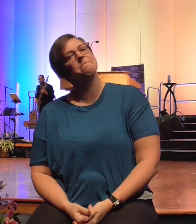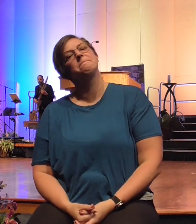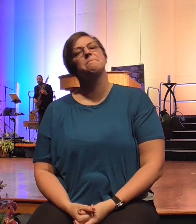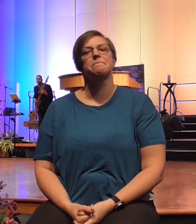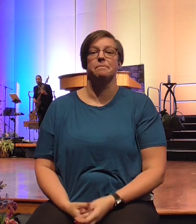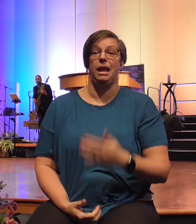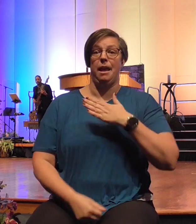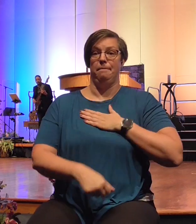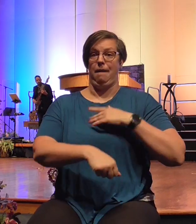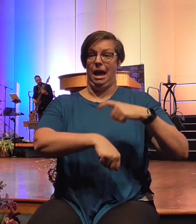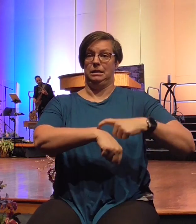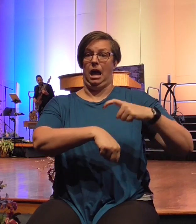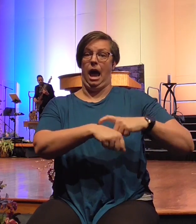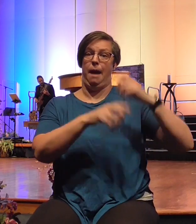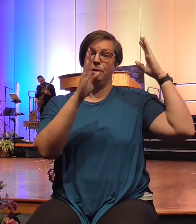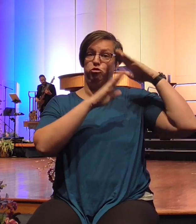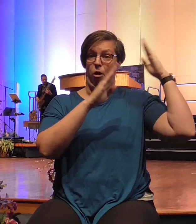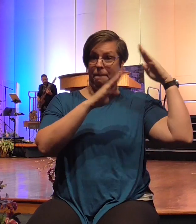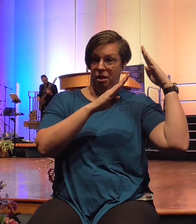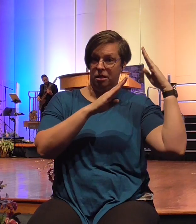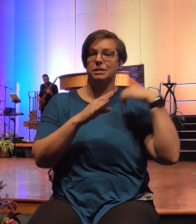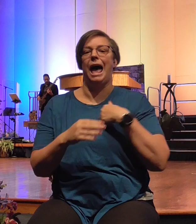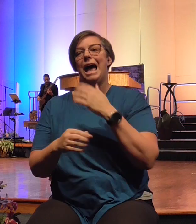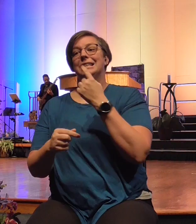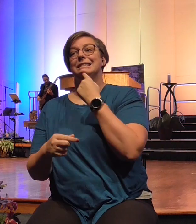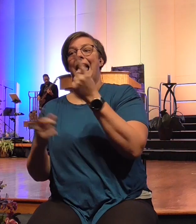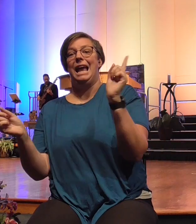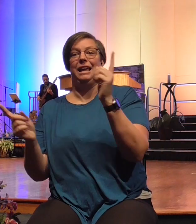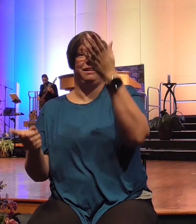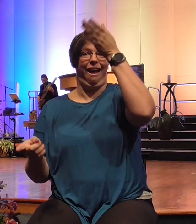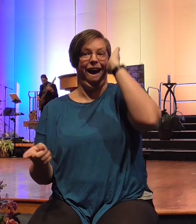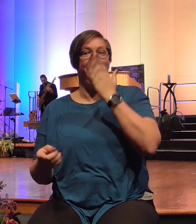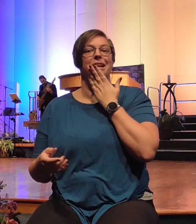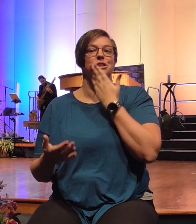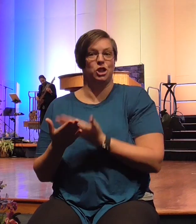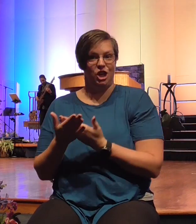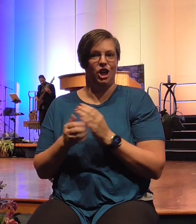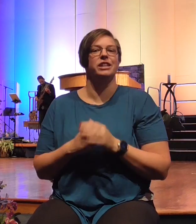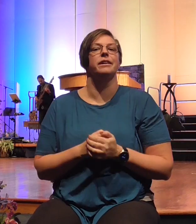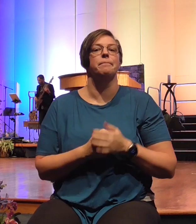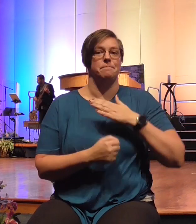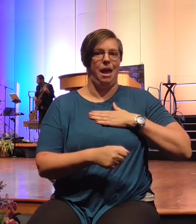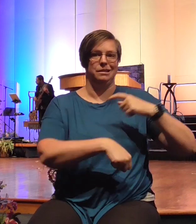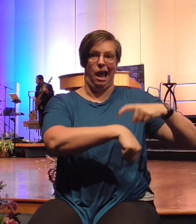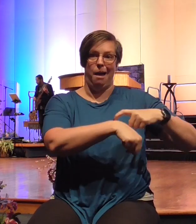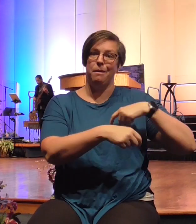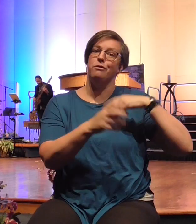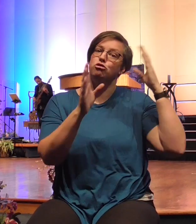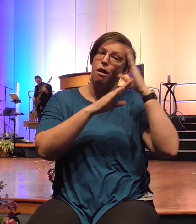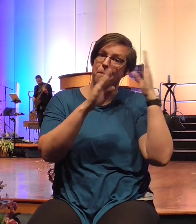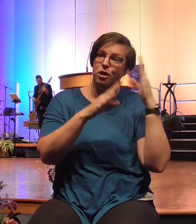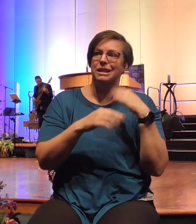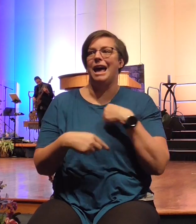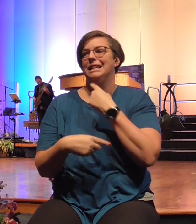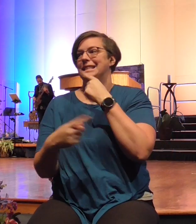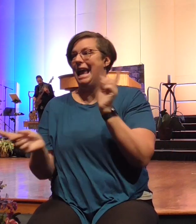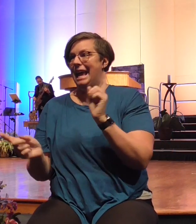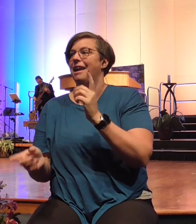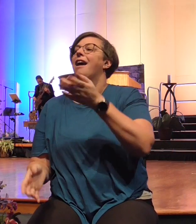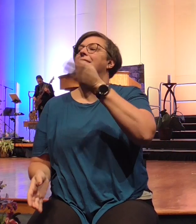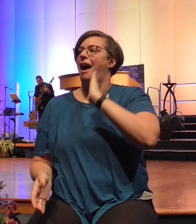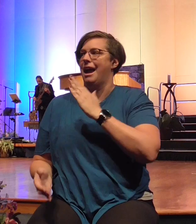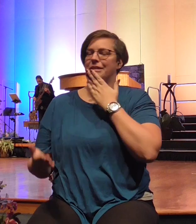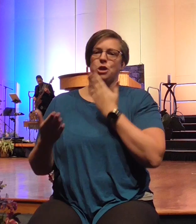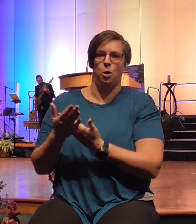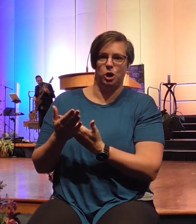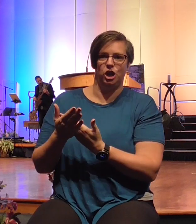In my time of trouble, I say, God is so good. In my time of trouble, I say,